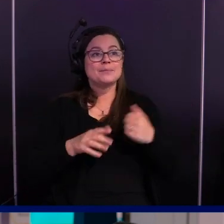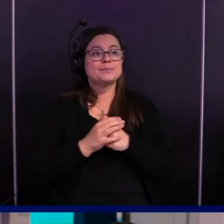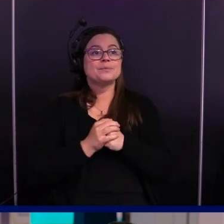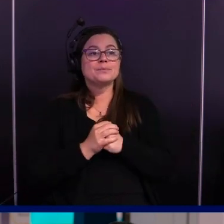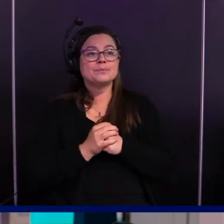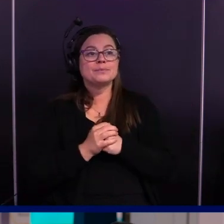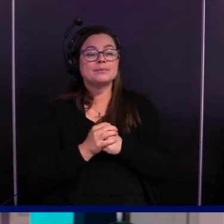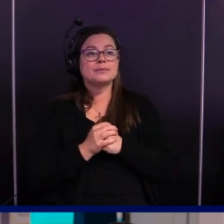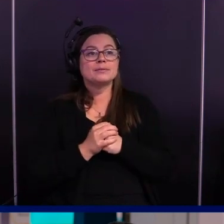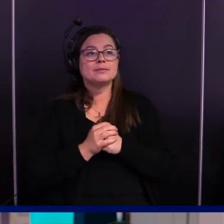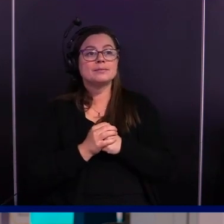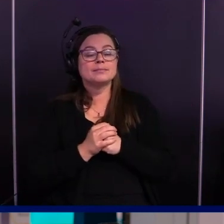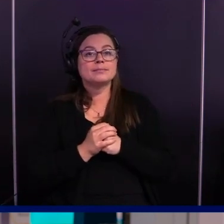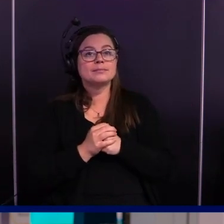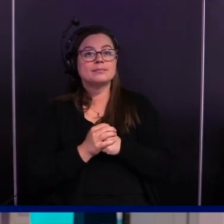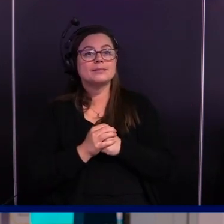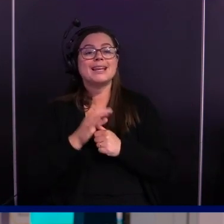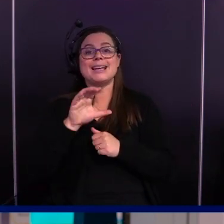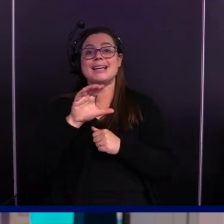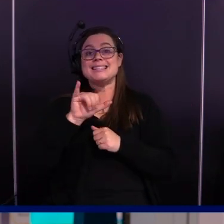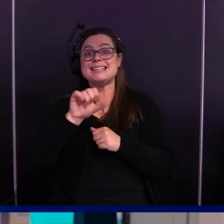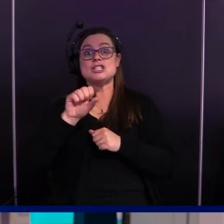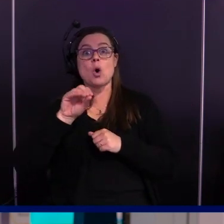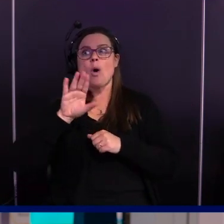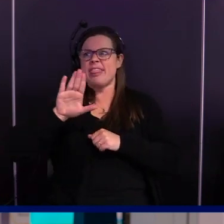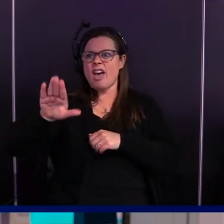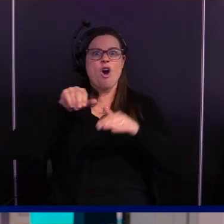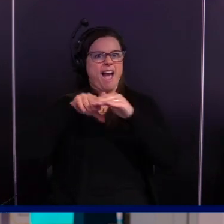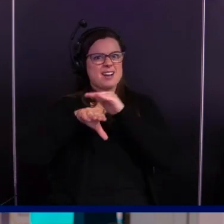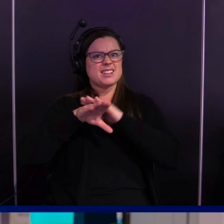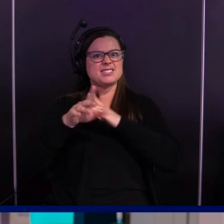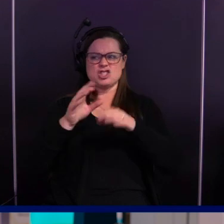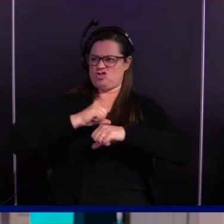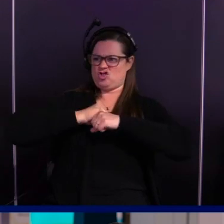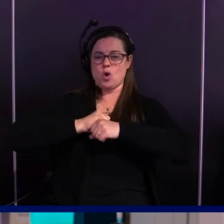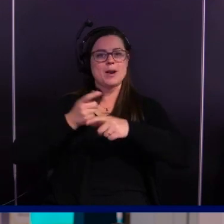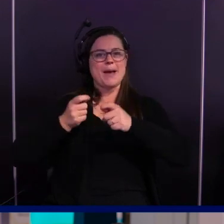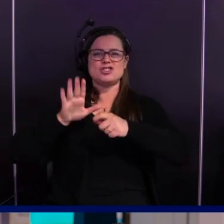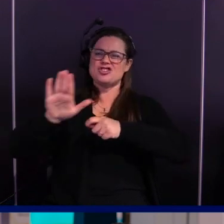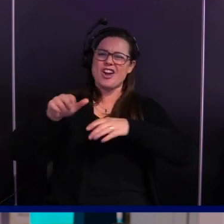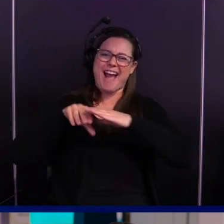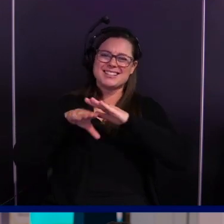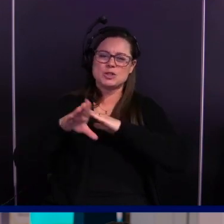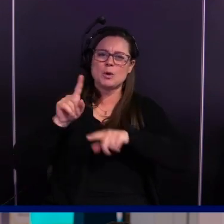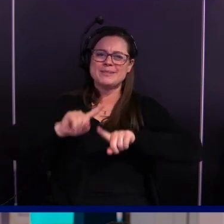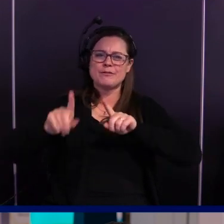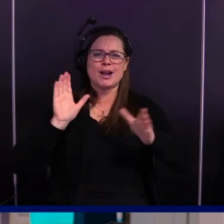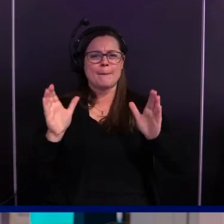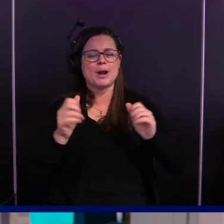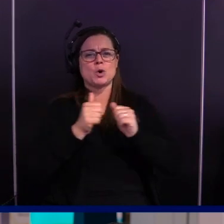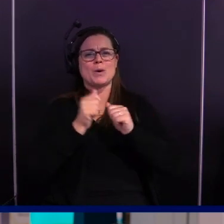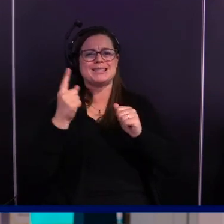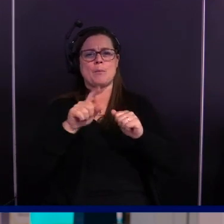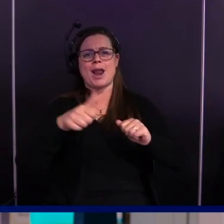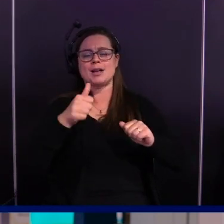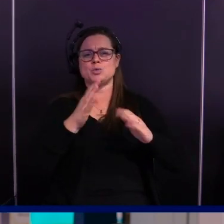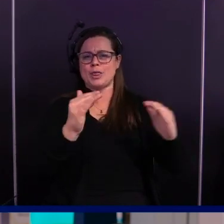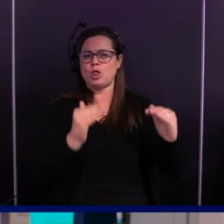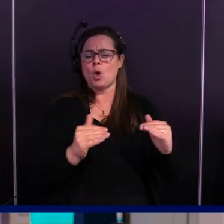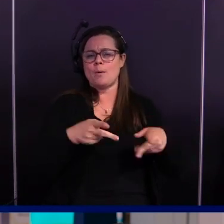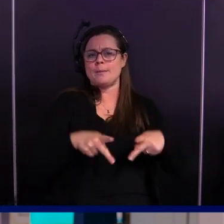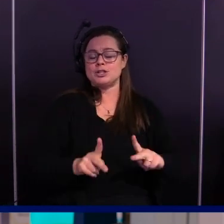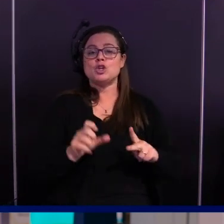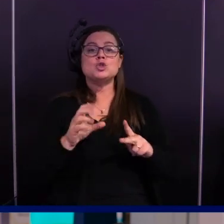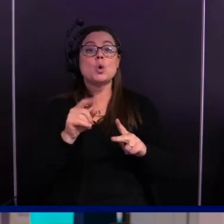could be different. And then CISO or security manager access requirement is different. So what you can do, you can create